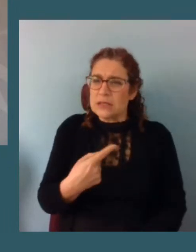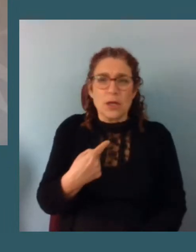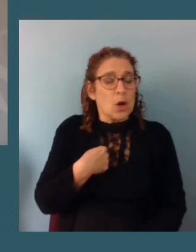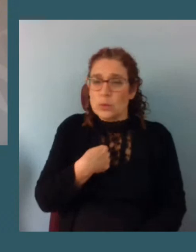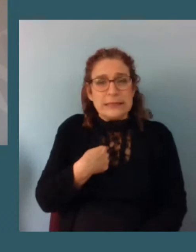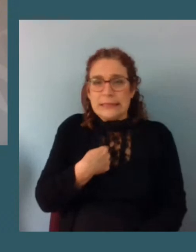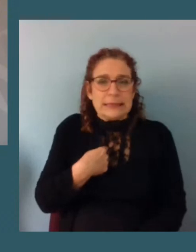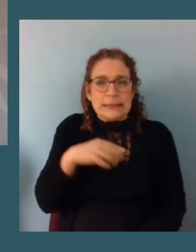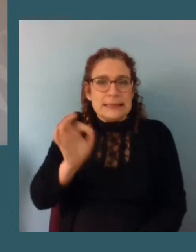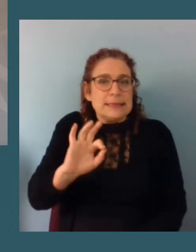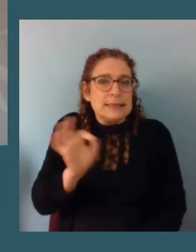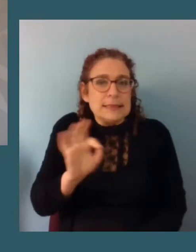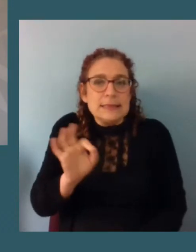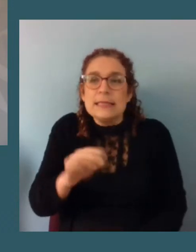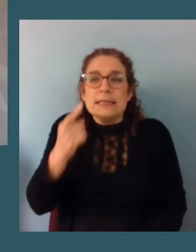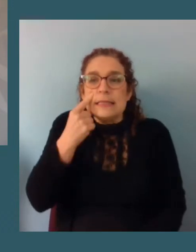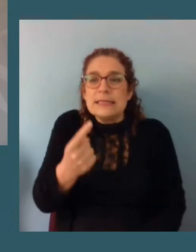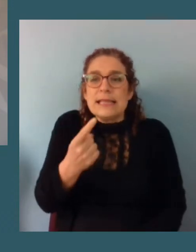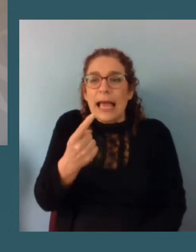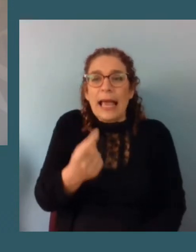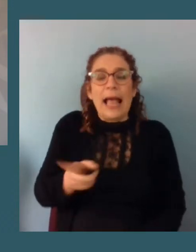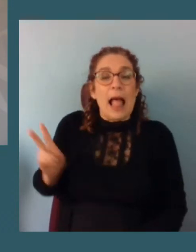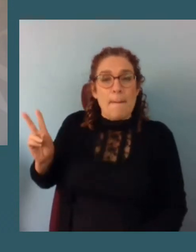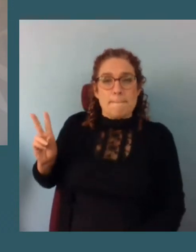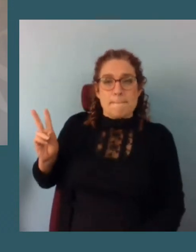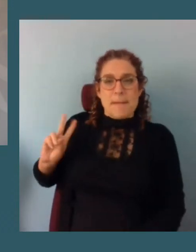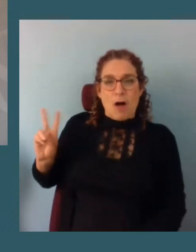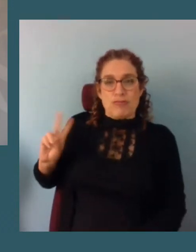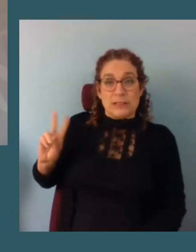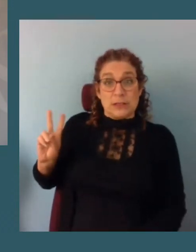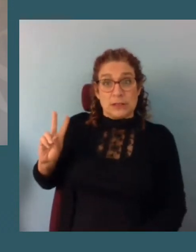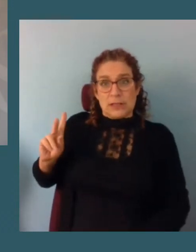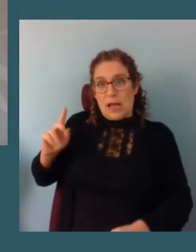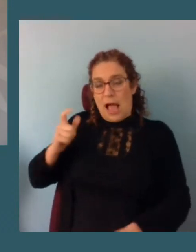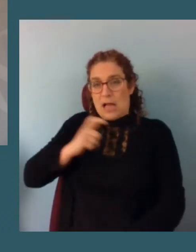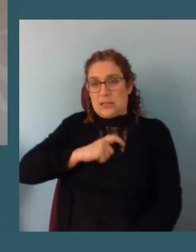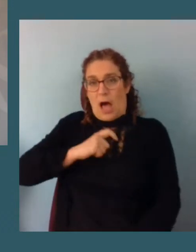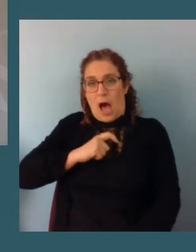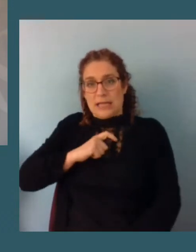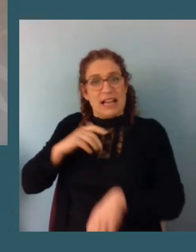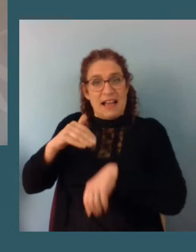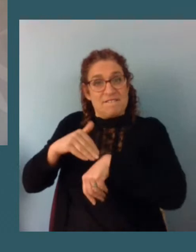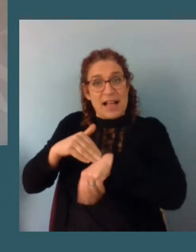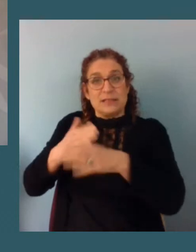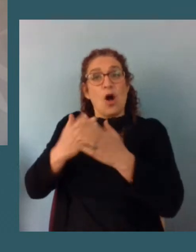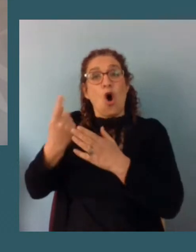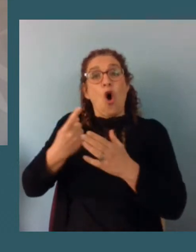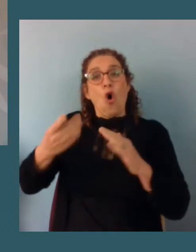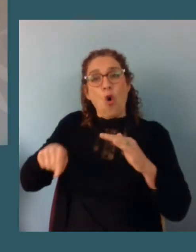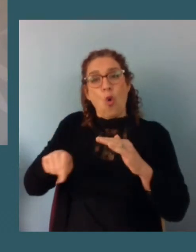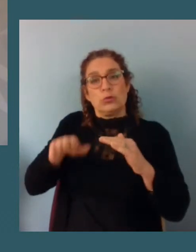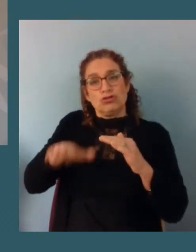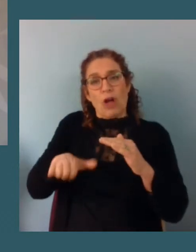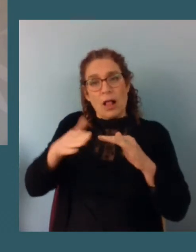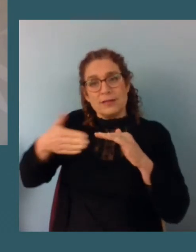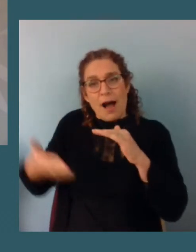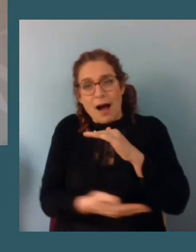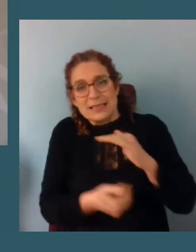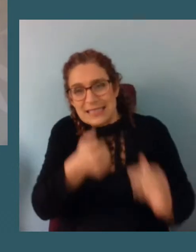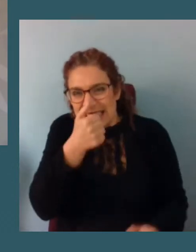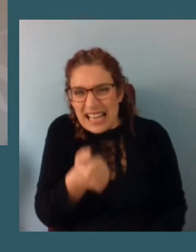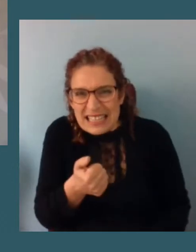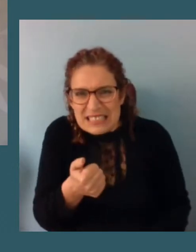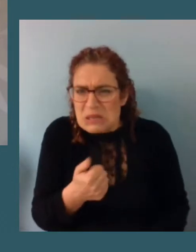the parent reported anxiety of those under 6. Now that might be, I'm not sure why, we need to